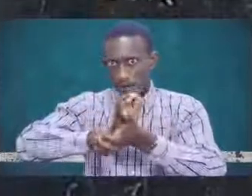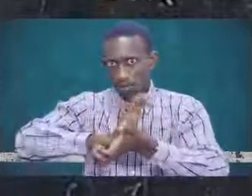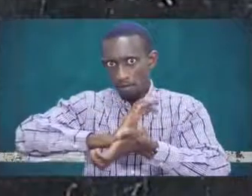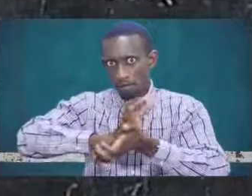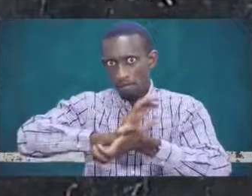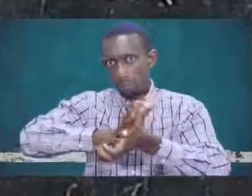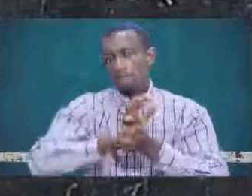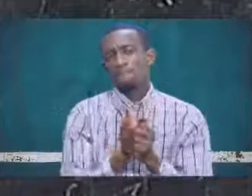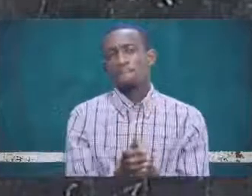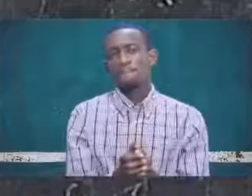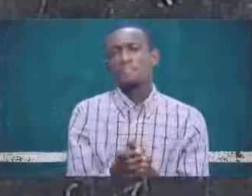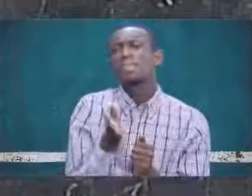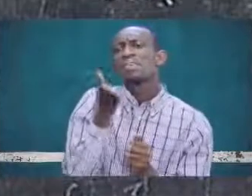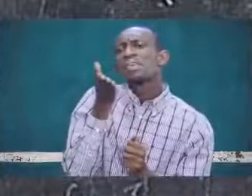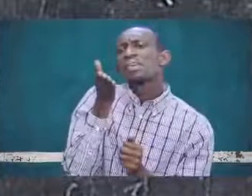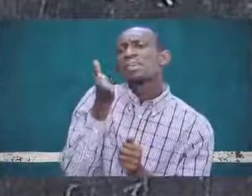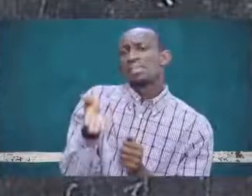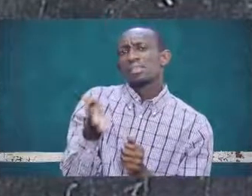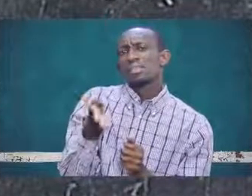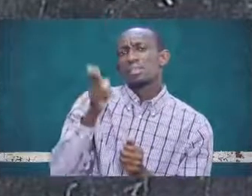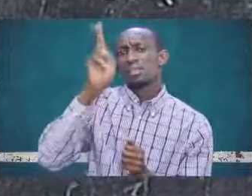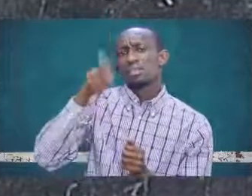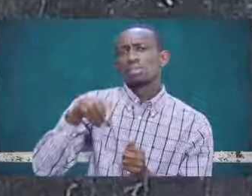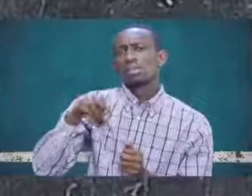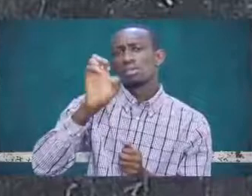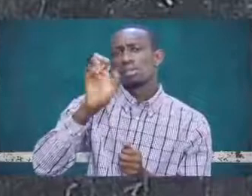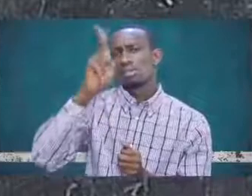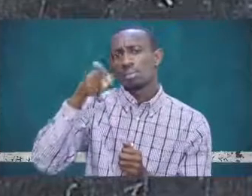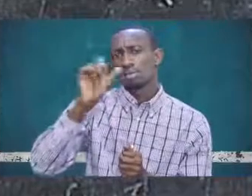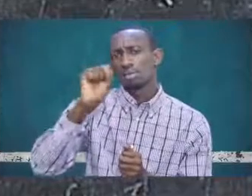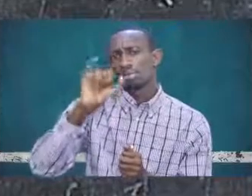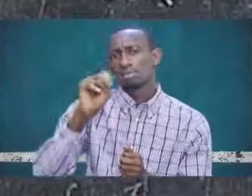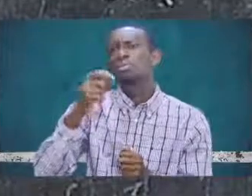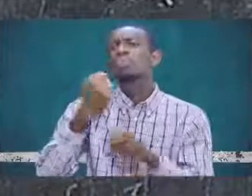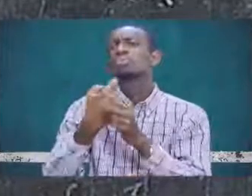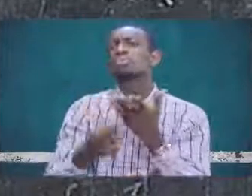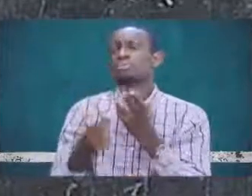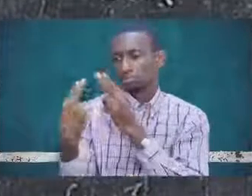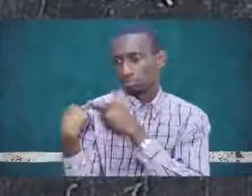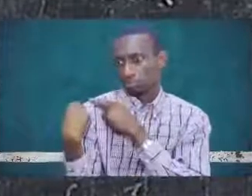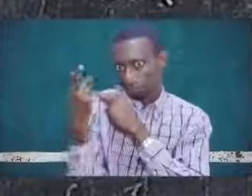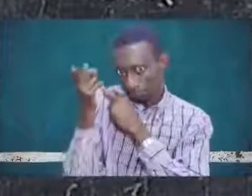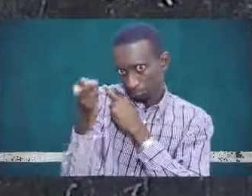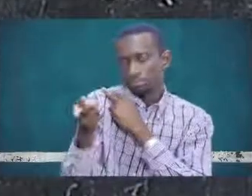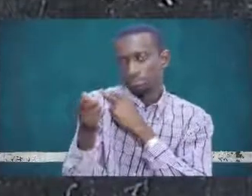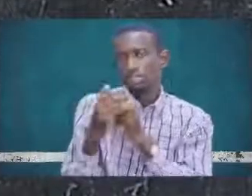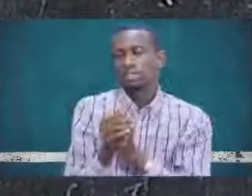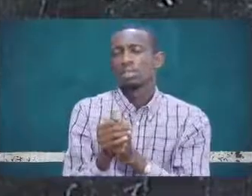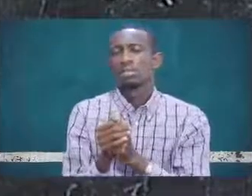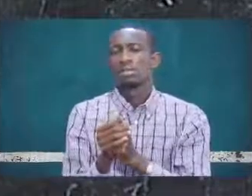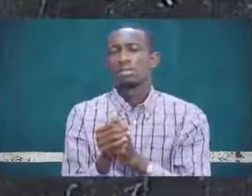And what does pepsin do? Pepsin automatically, we can say pepsin acts